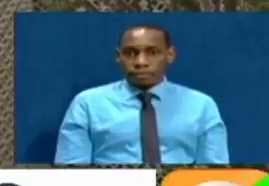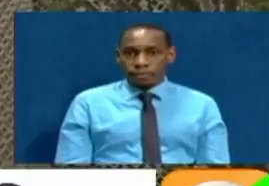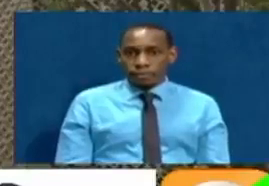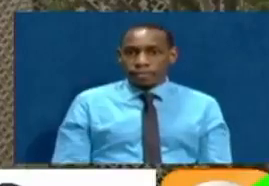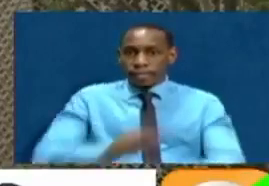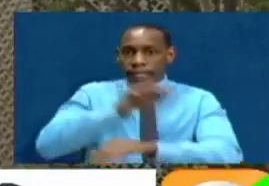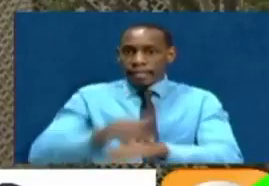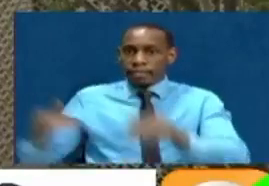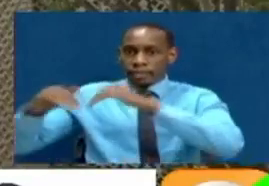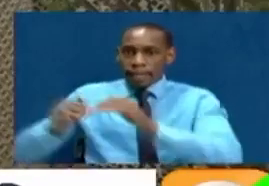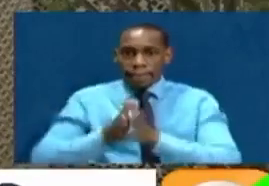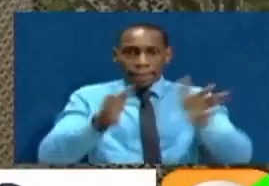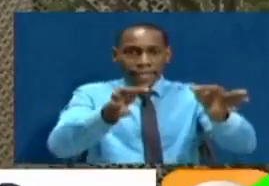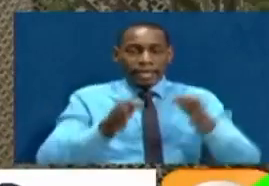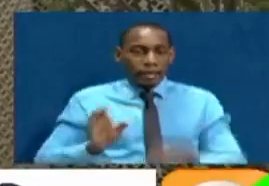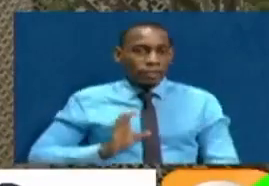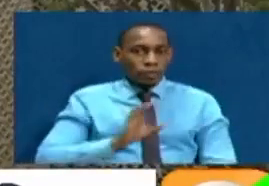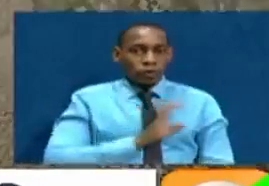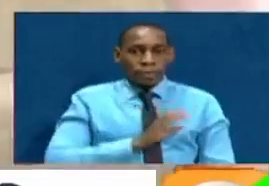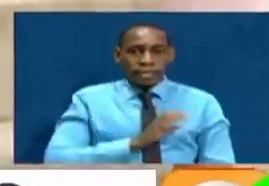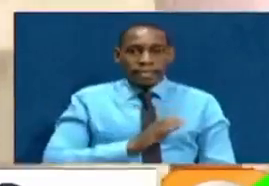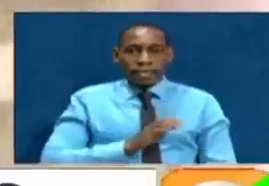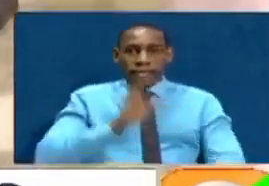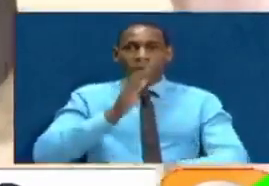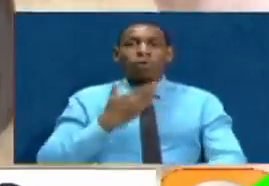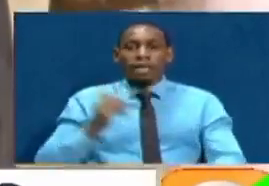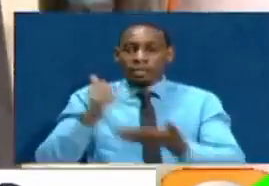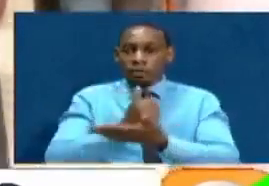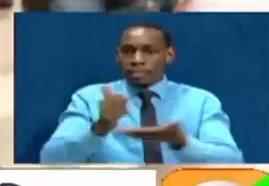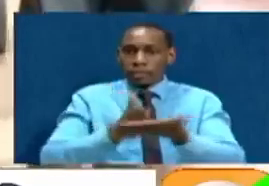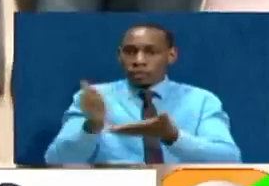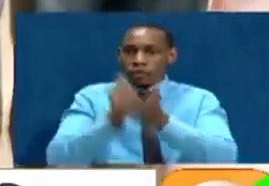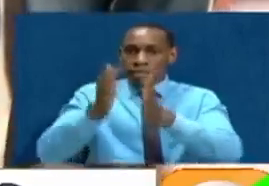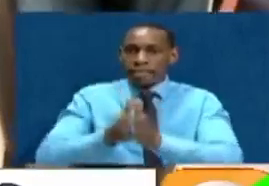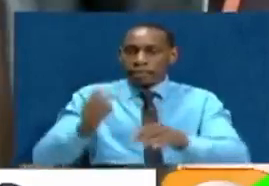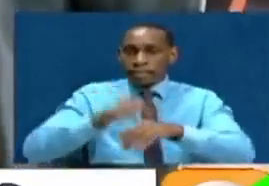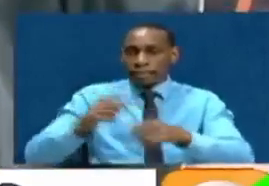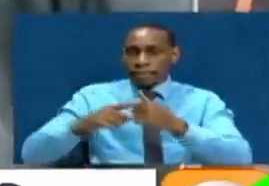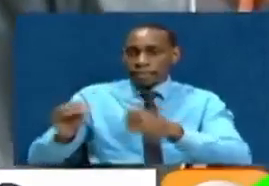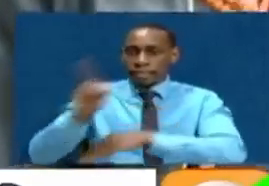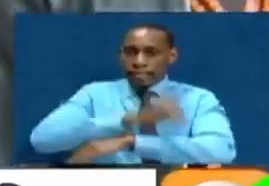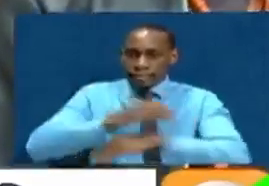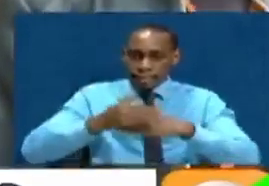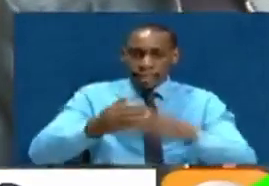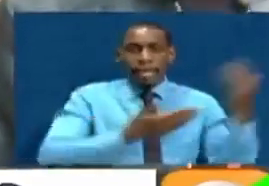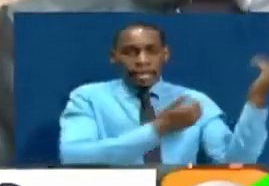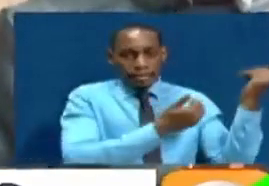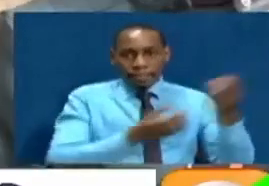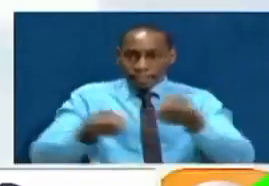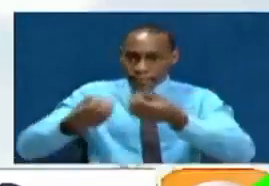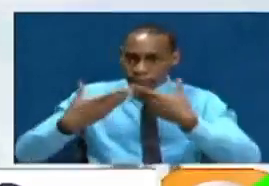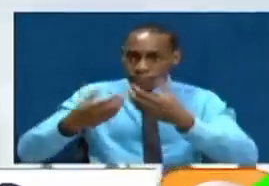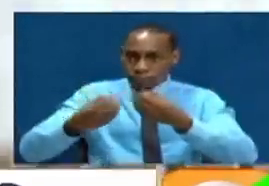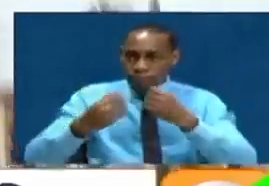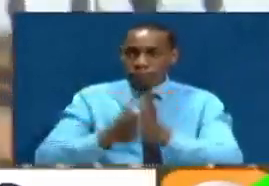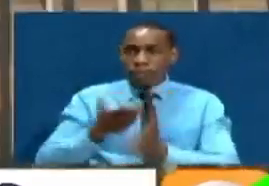The National Assembly Public Accounts Committee has called for an audit by the Auditor General within 60 days and expects regular updates